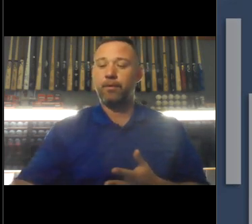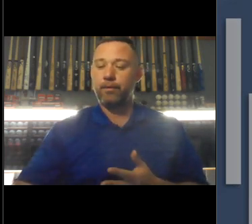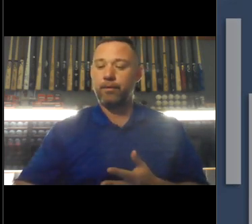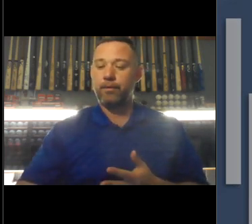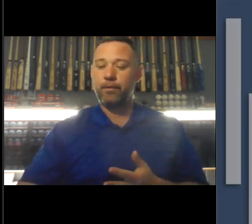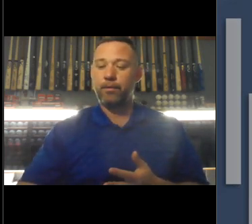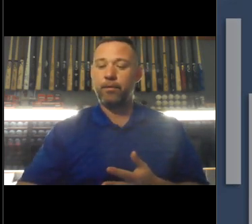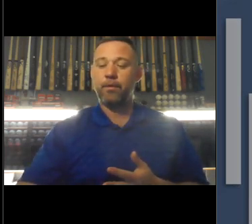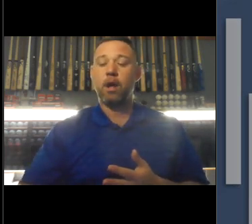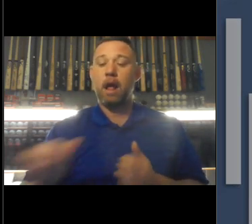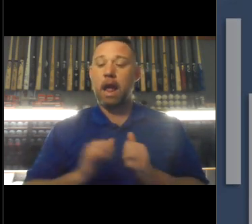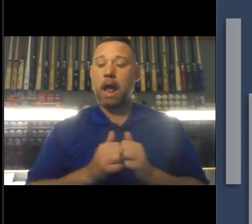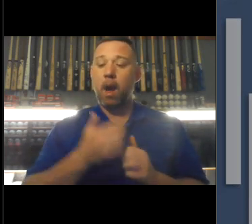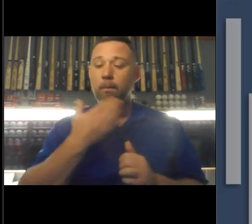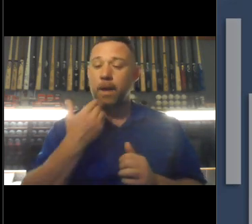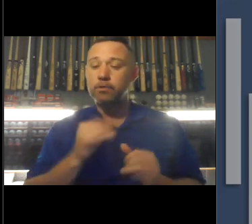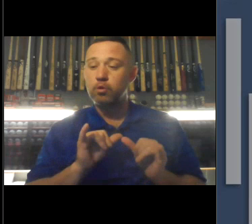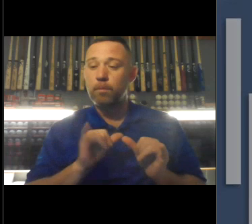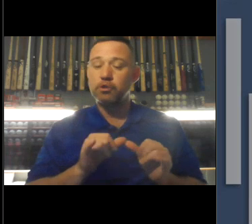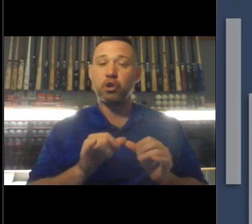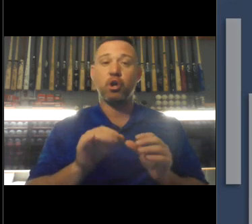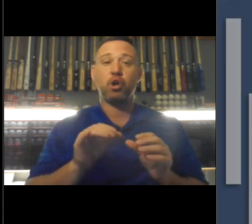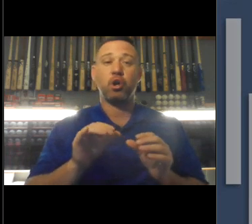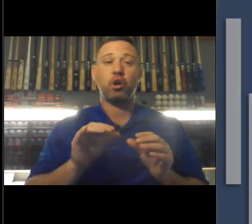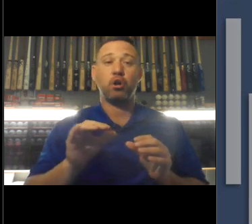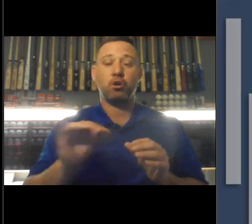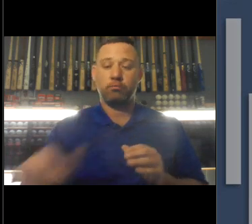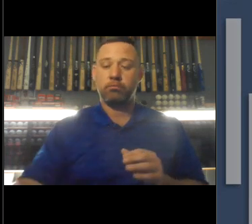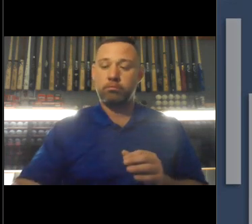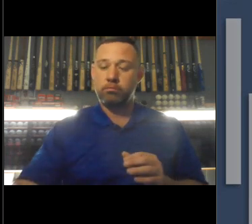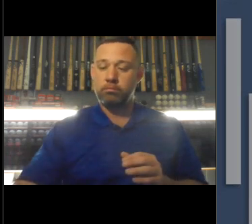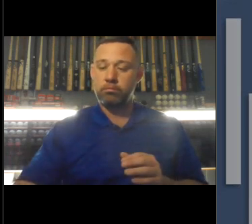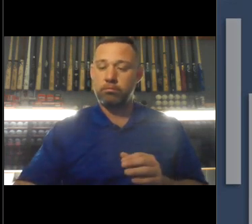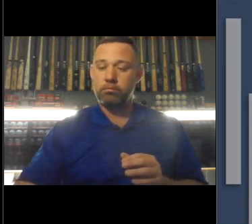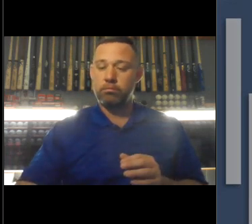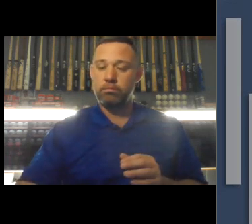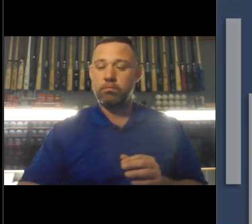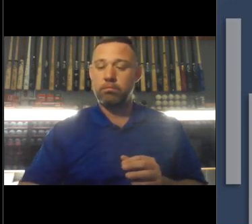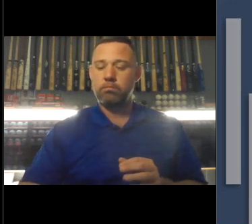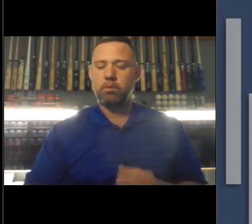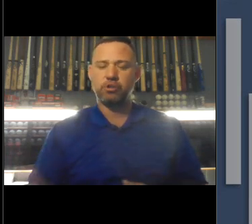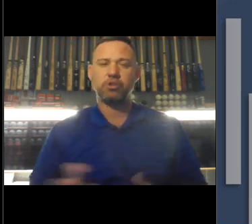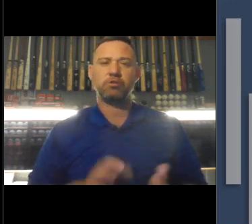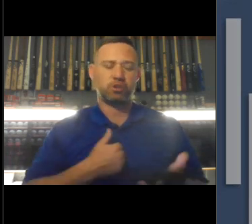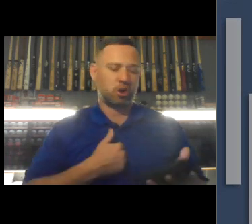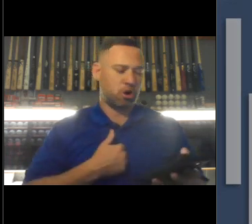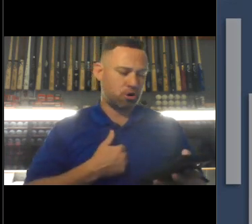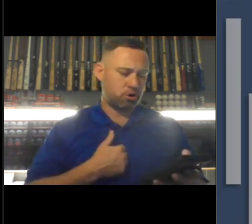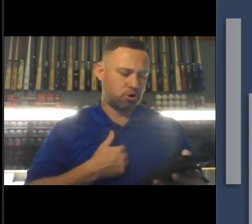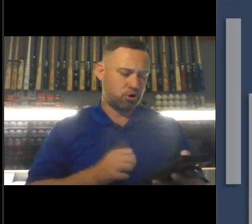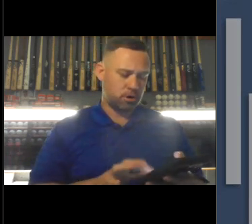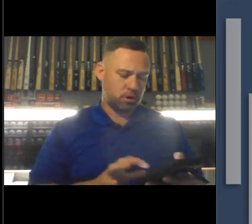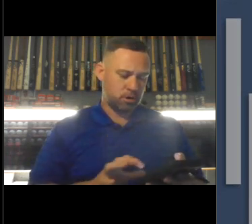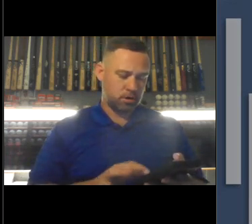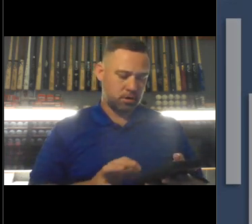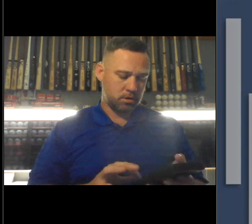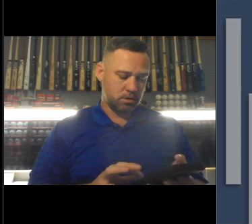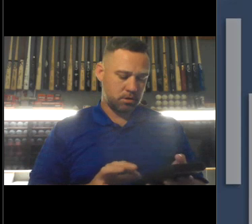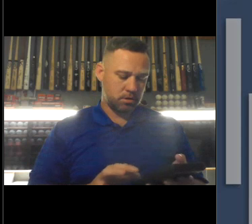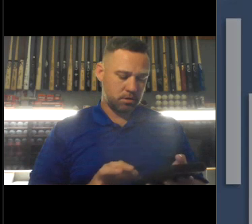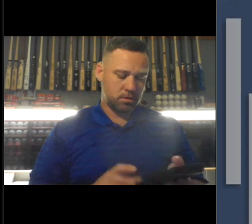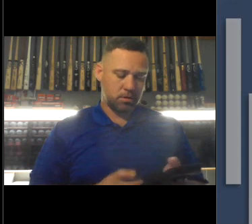on how best to measure performance, the RTPAs and MPOs are in alignment with the state's climate goals, and we all acknowledge that